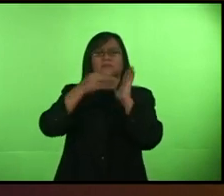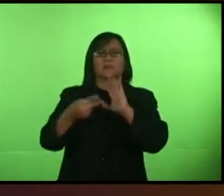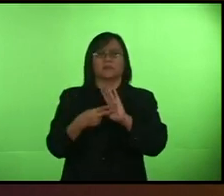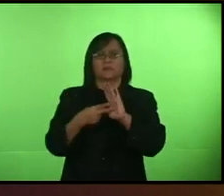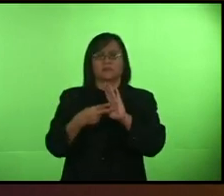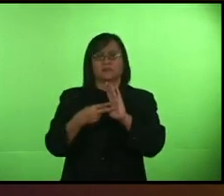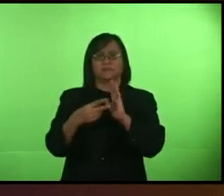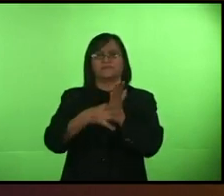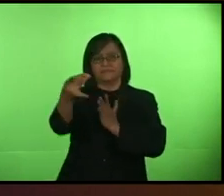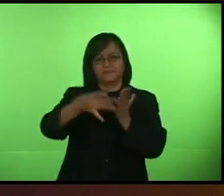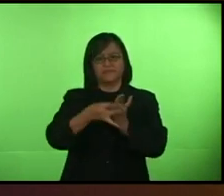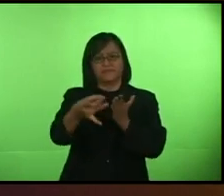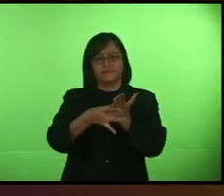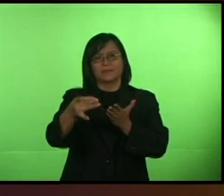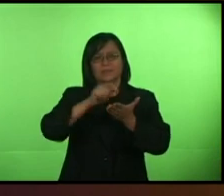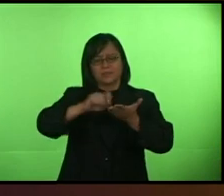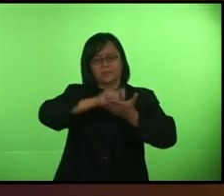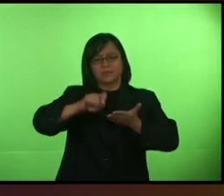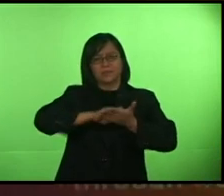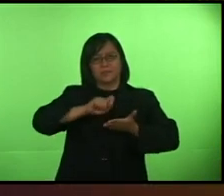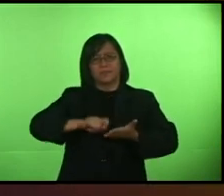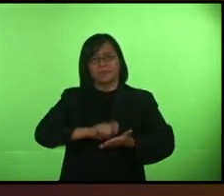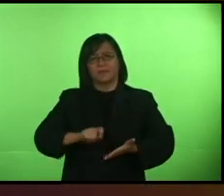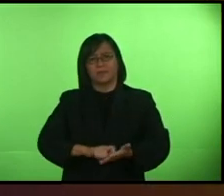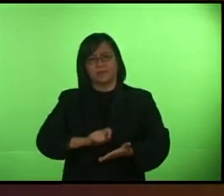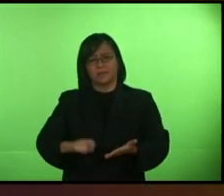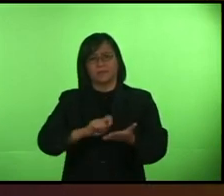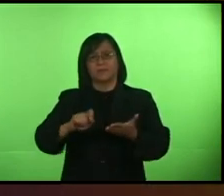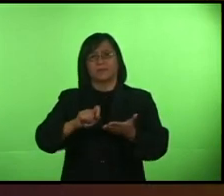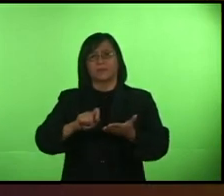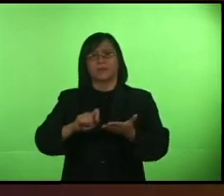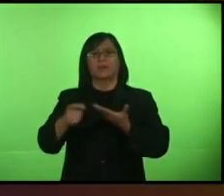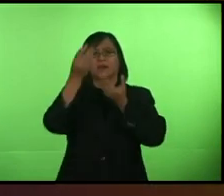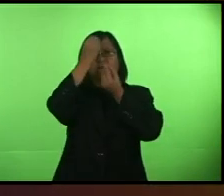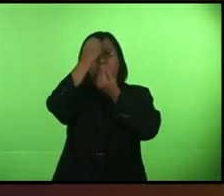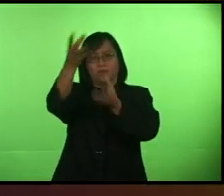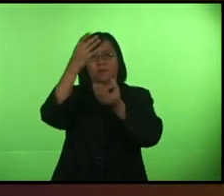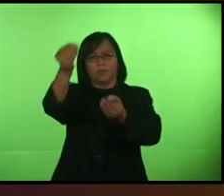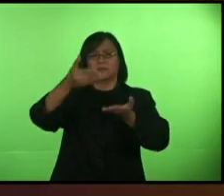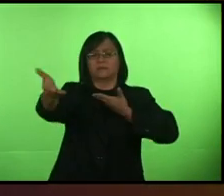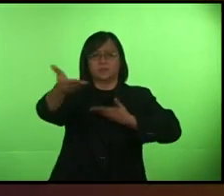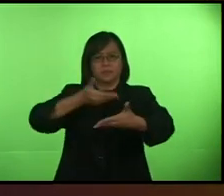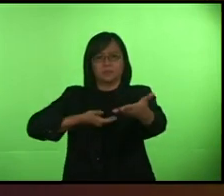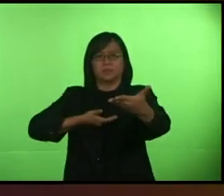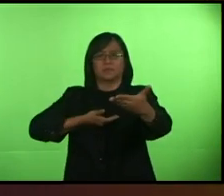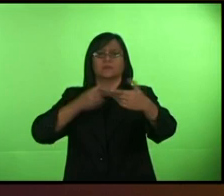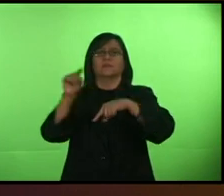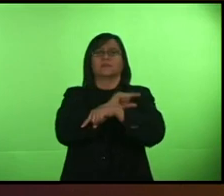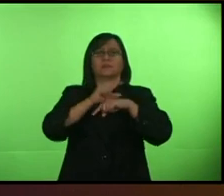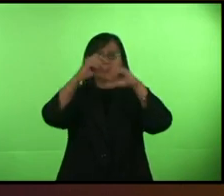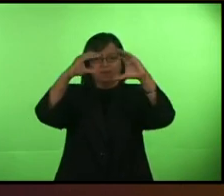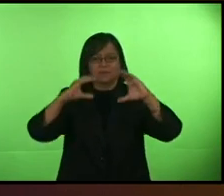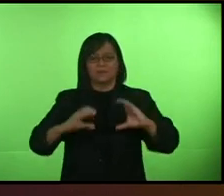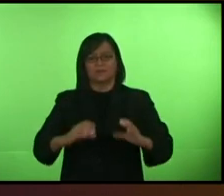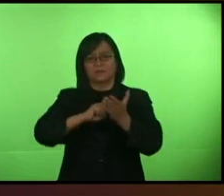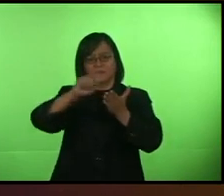Written means documentation. So for example, information is exchanged using